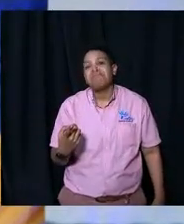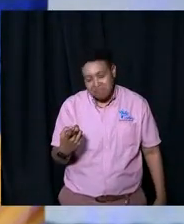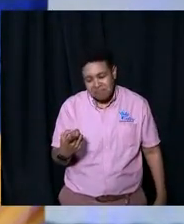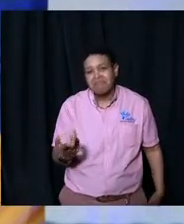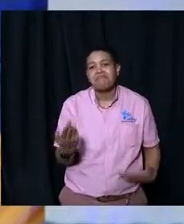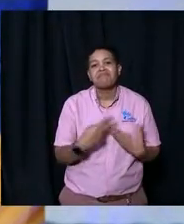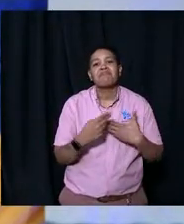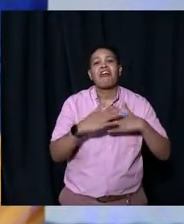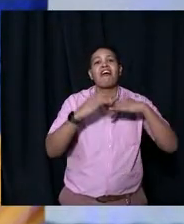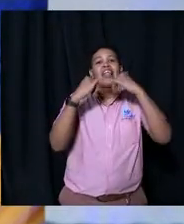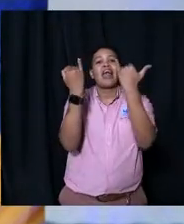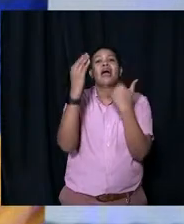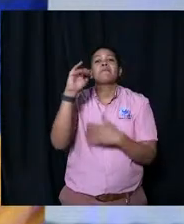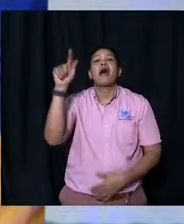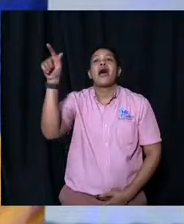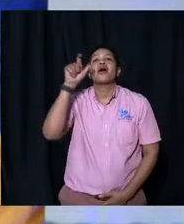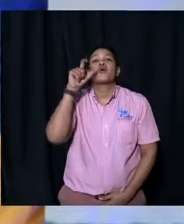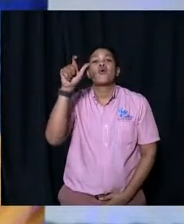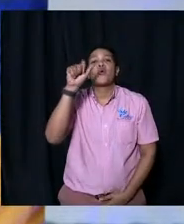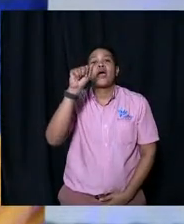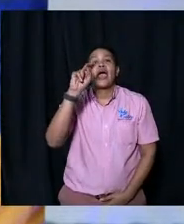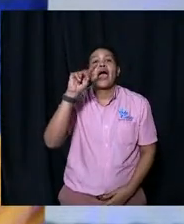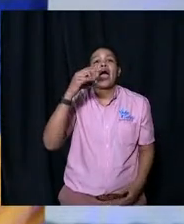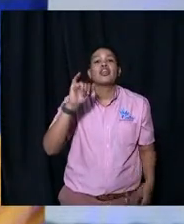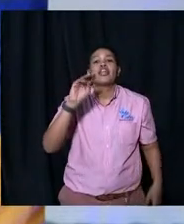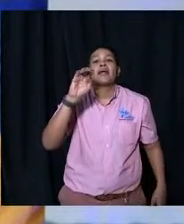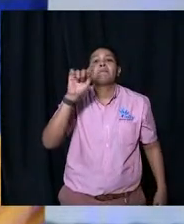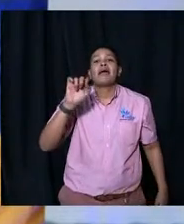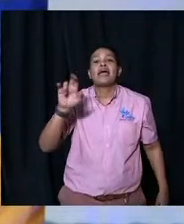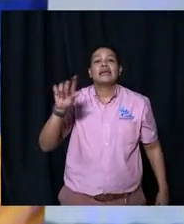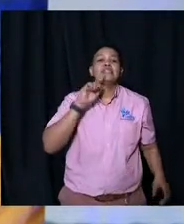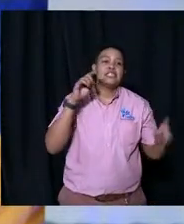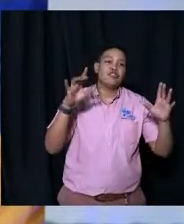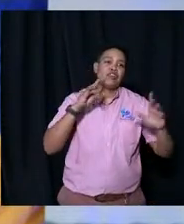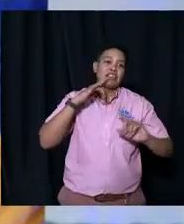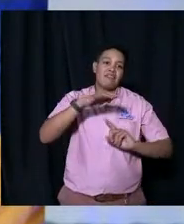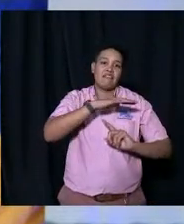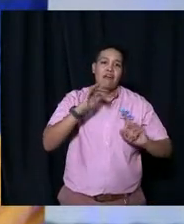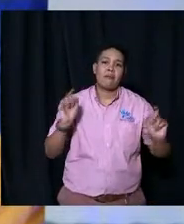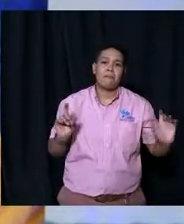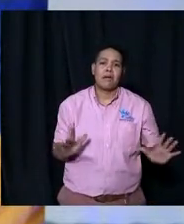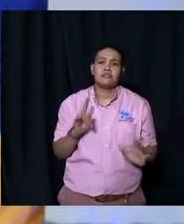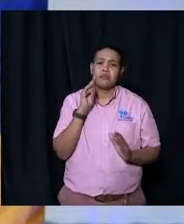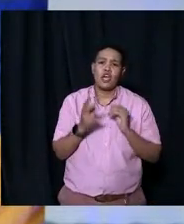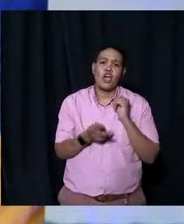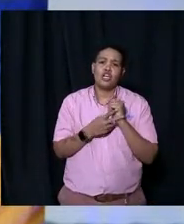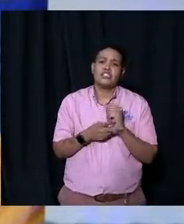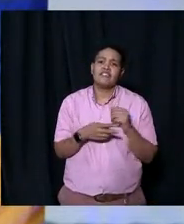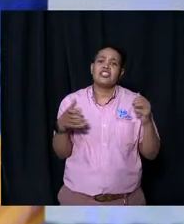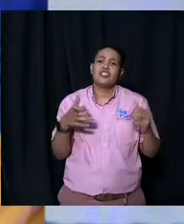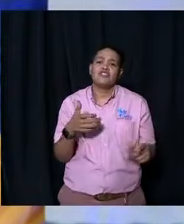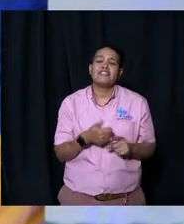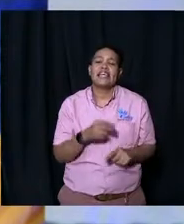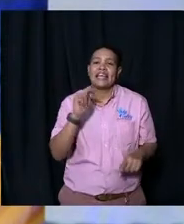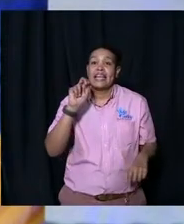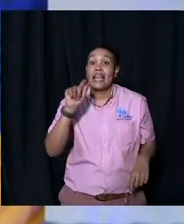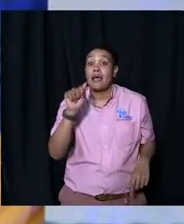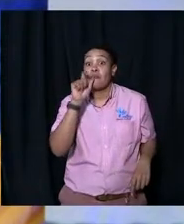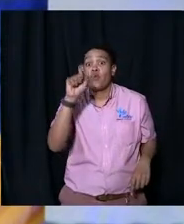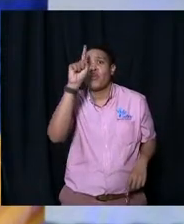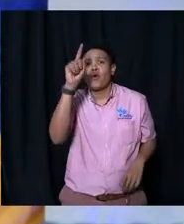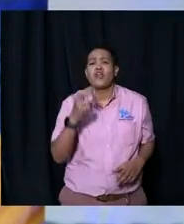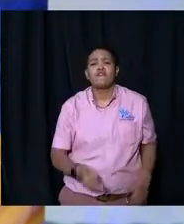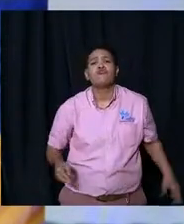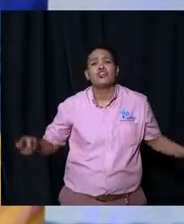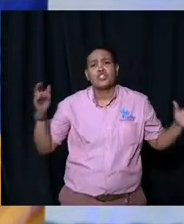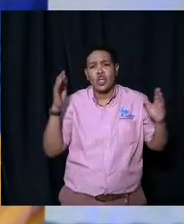joined online by Anthony McKenzie, Director of Environmental Management Conservation Division at NEPA, who is one of the